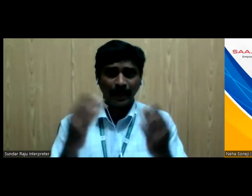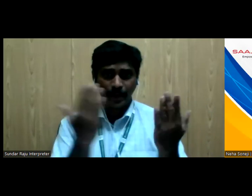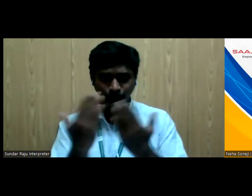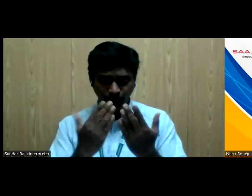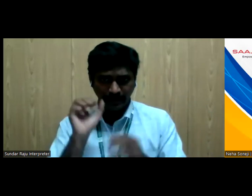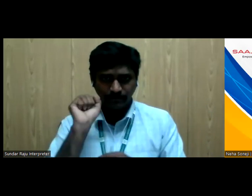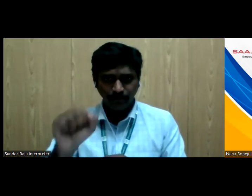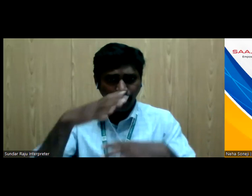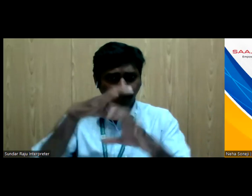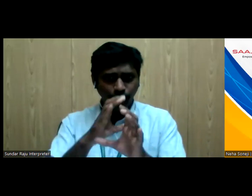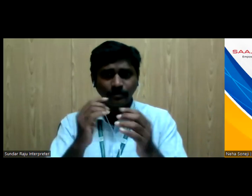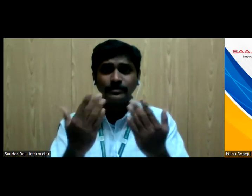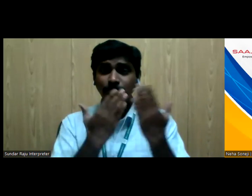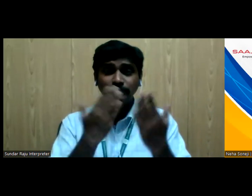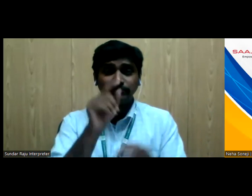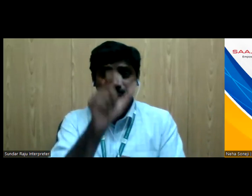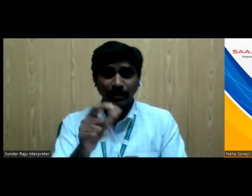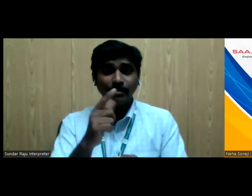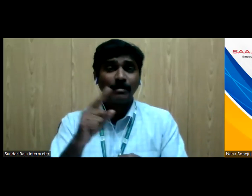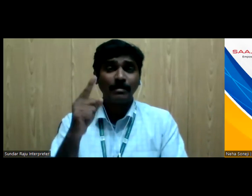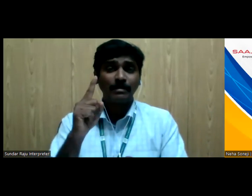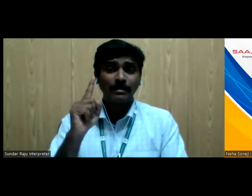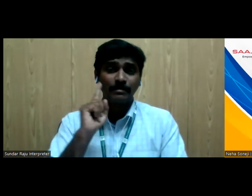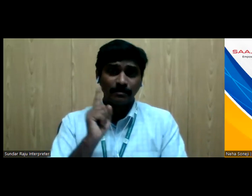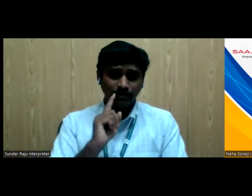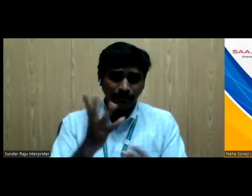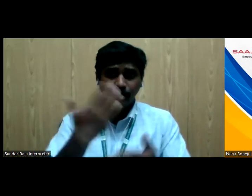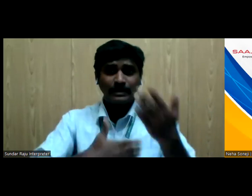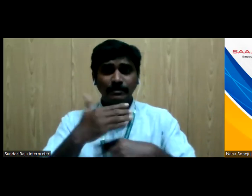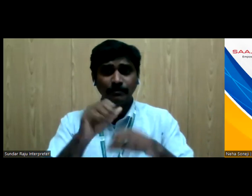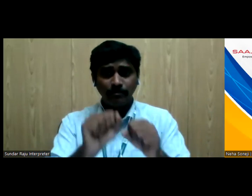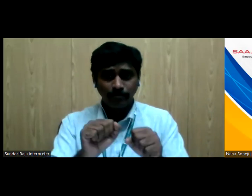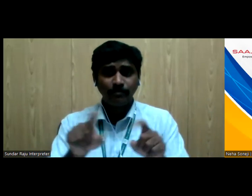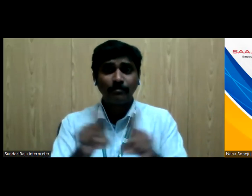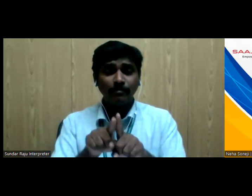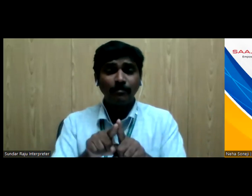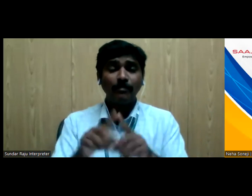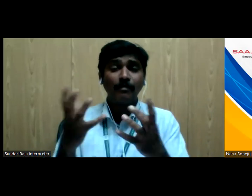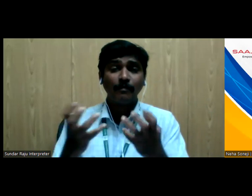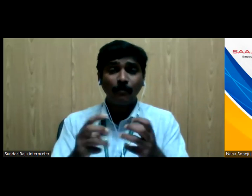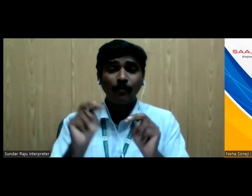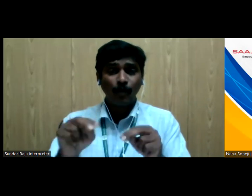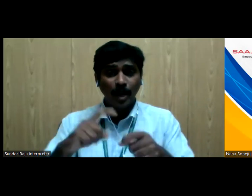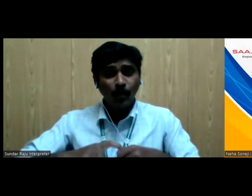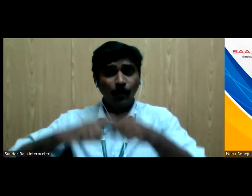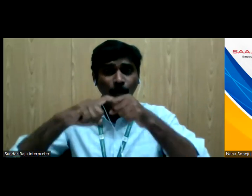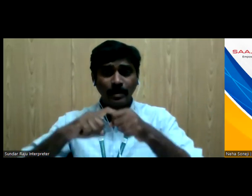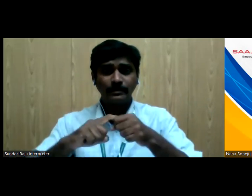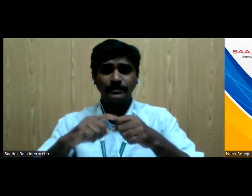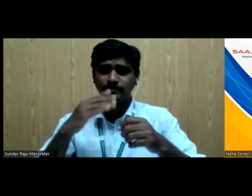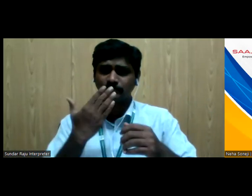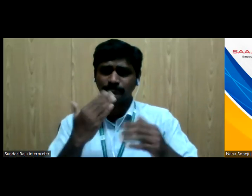on enabling children from underprivileged and marginalized socioeconomic strata to receive quality primary